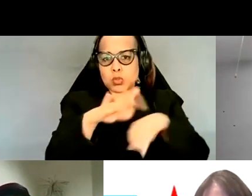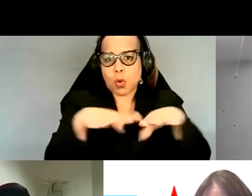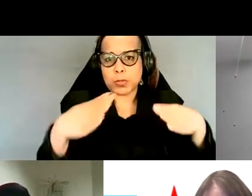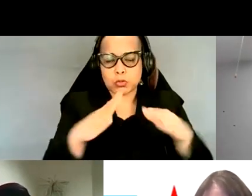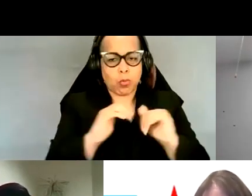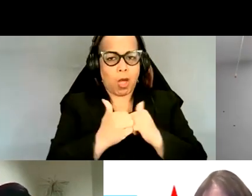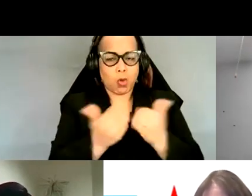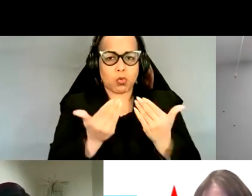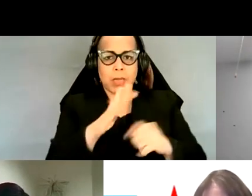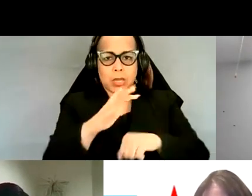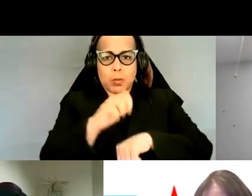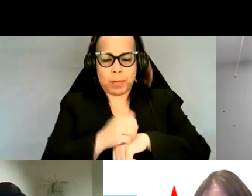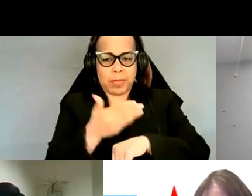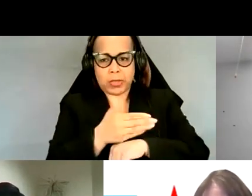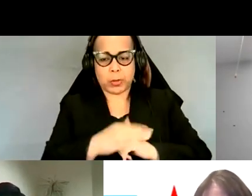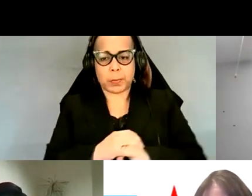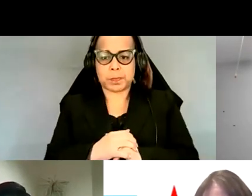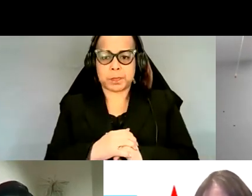make an appointment there.